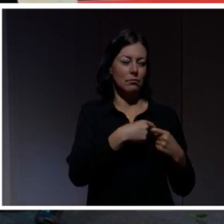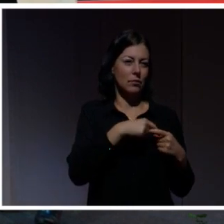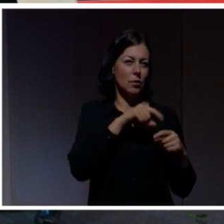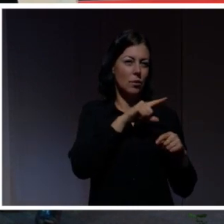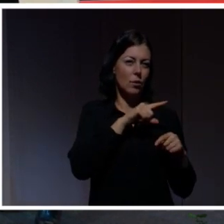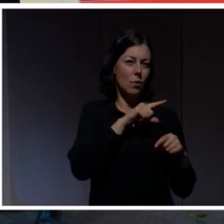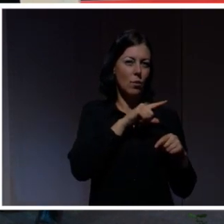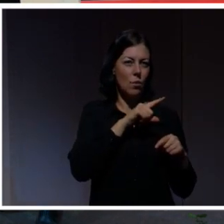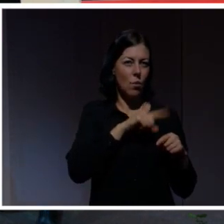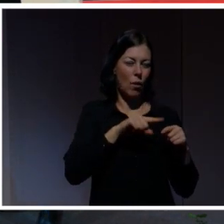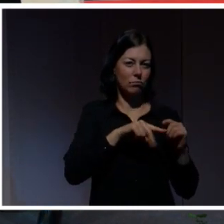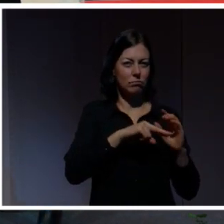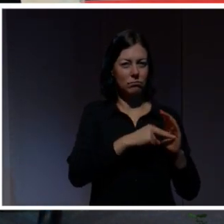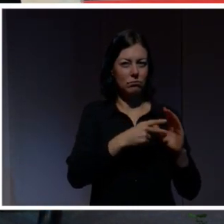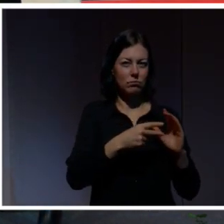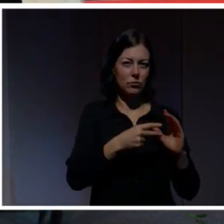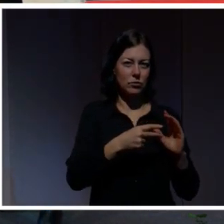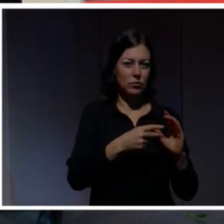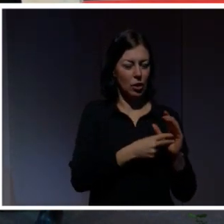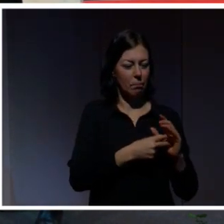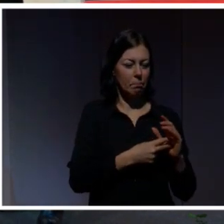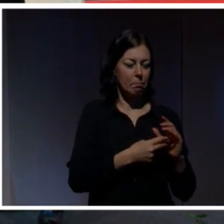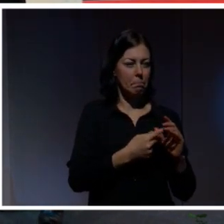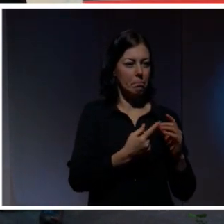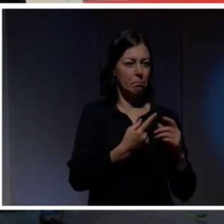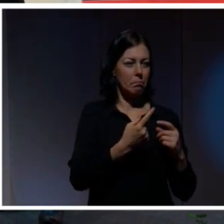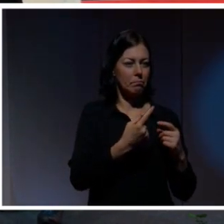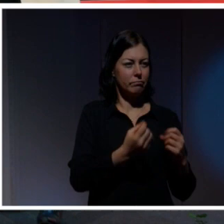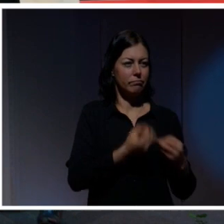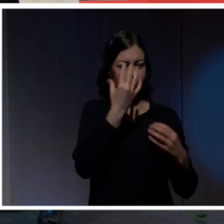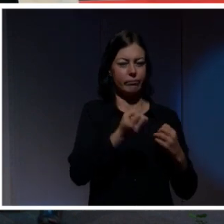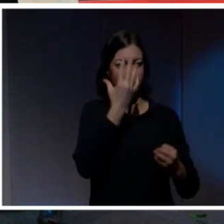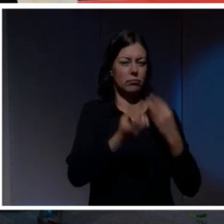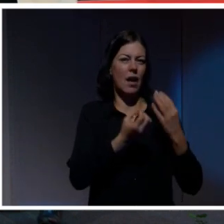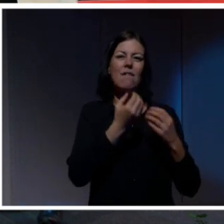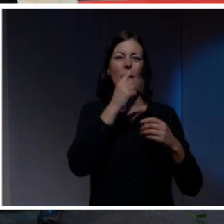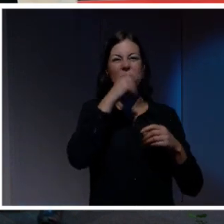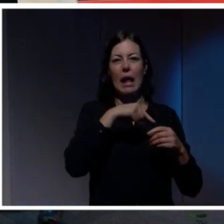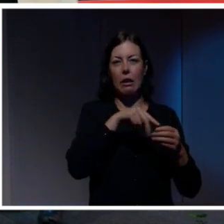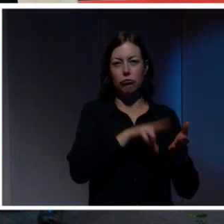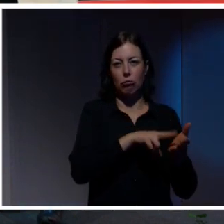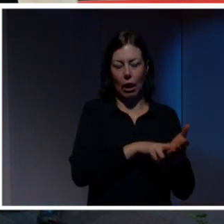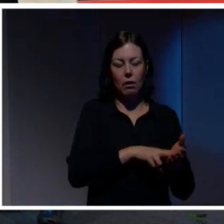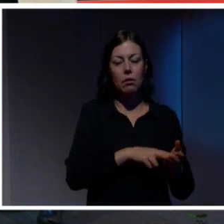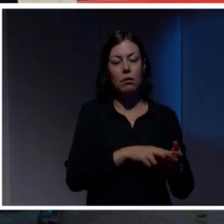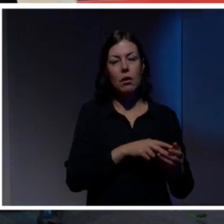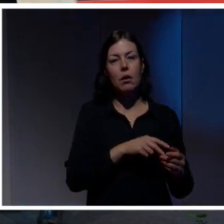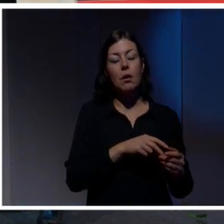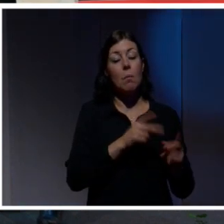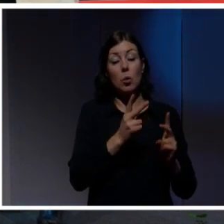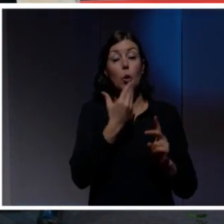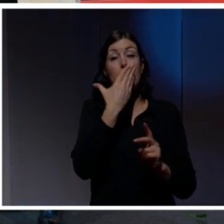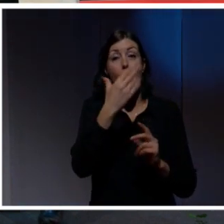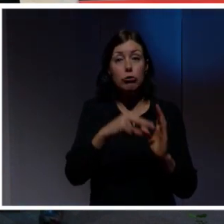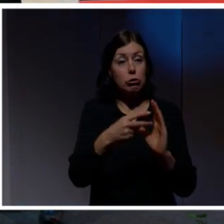recognition systems just because they've been trained on wrong data. And we've seen a lot of problems like this. And then even the good systems